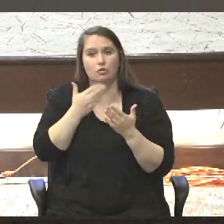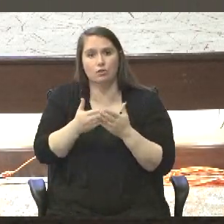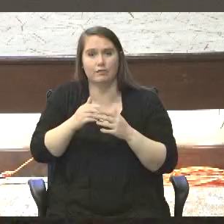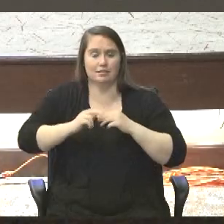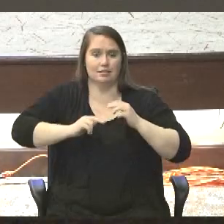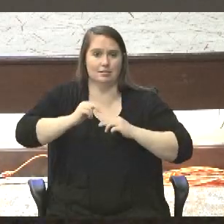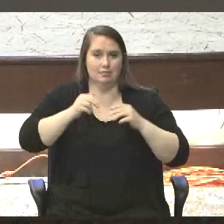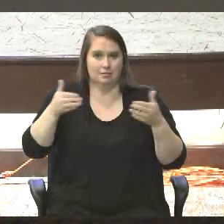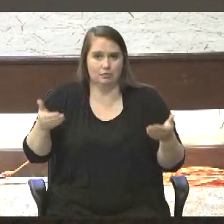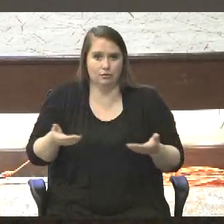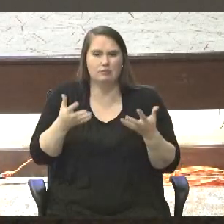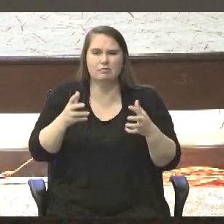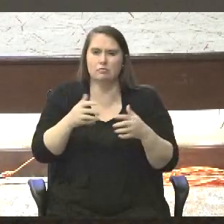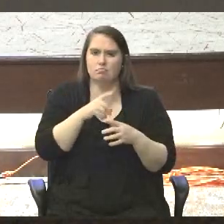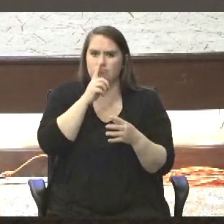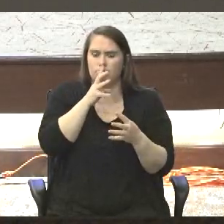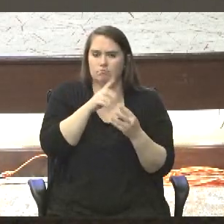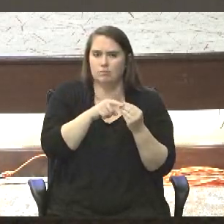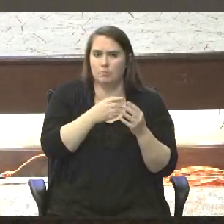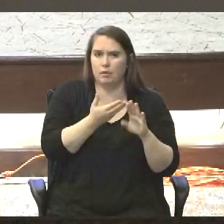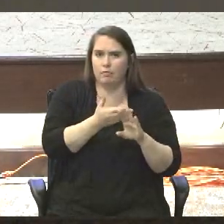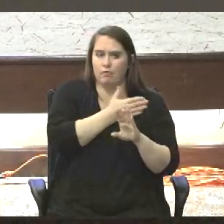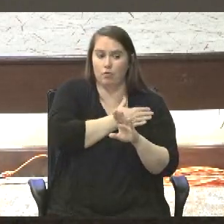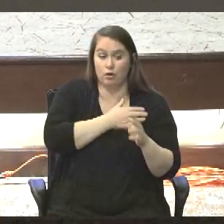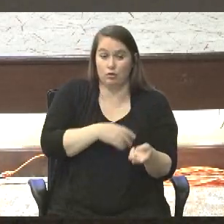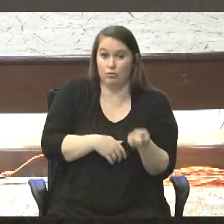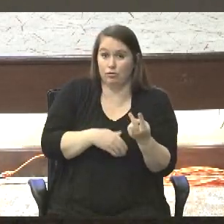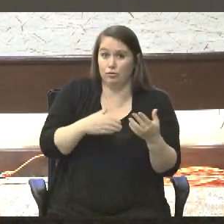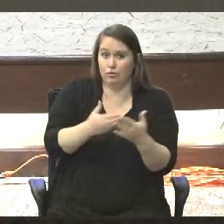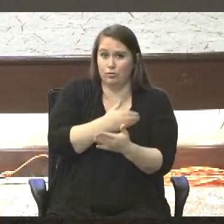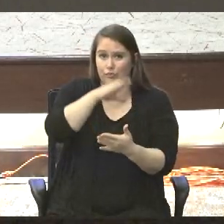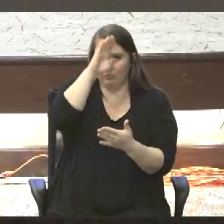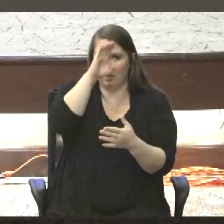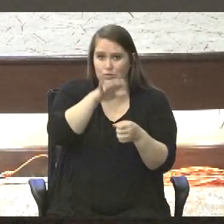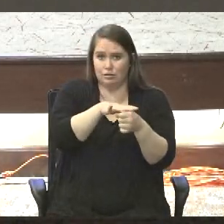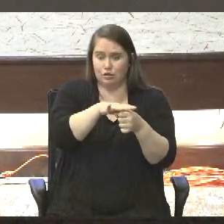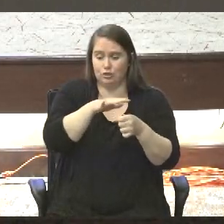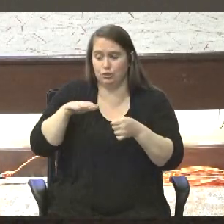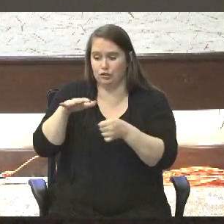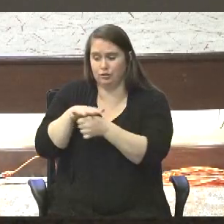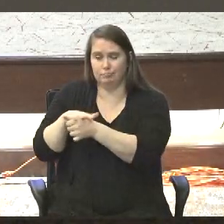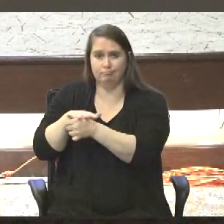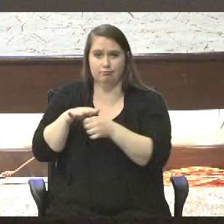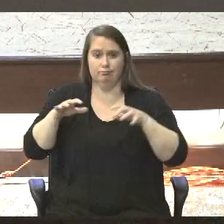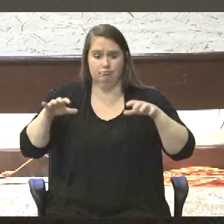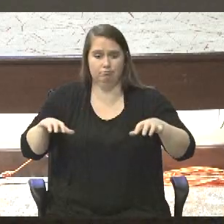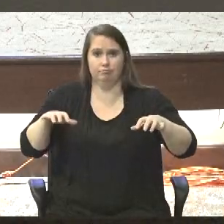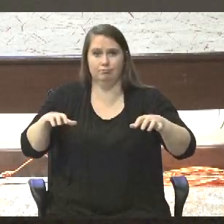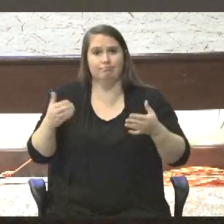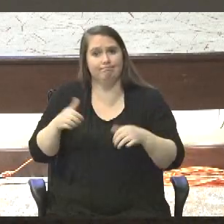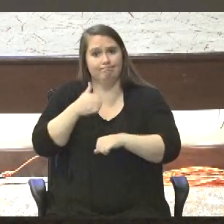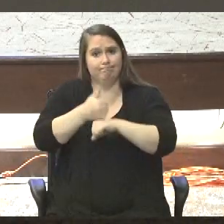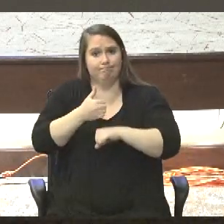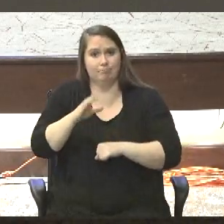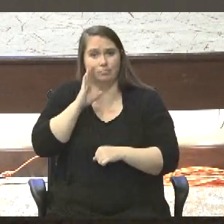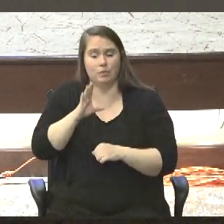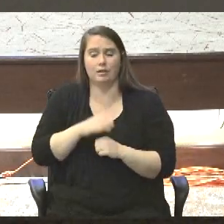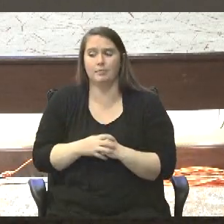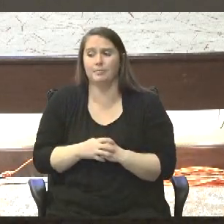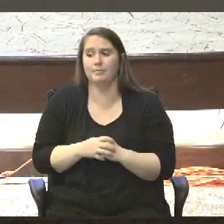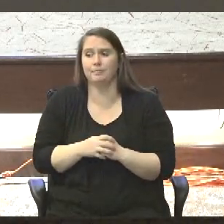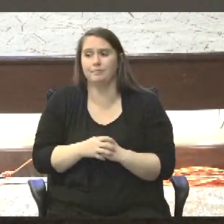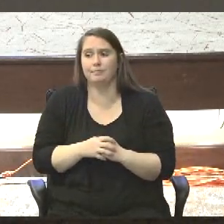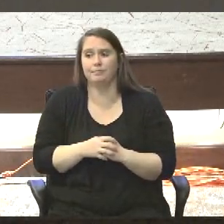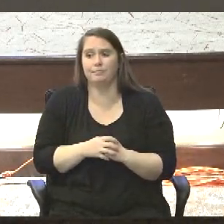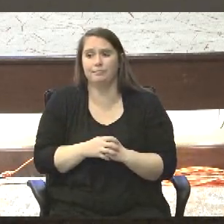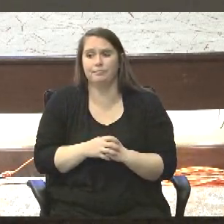facilities here. As we talked about earlier, we're putting in 2 new fire stations here in the near future. I'm a great